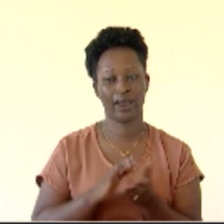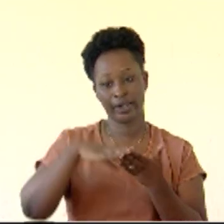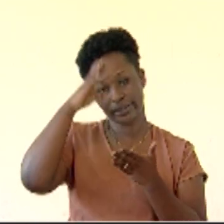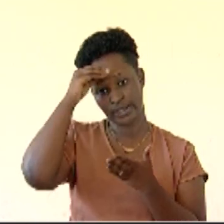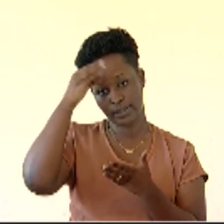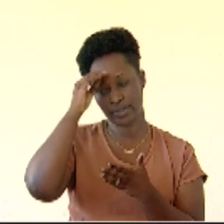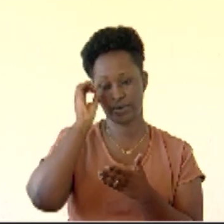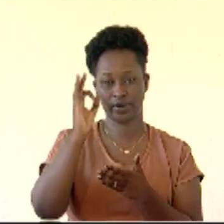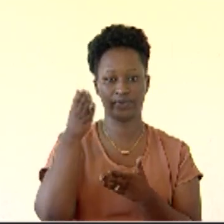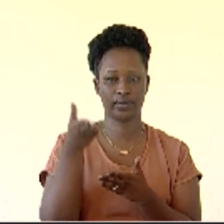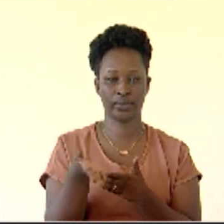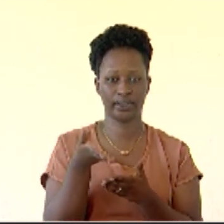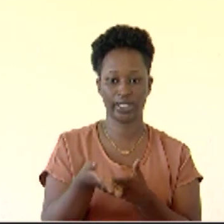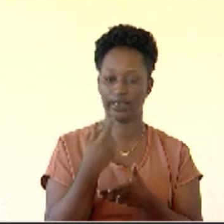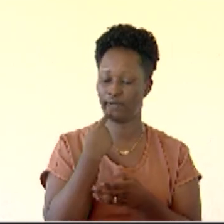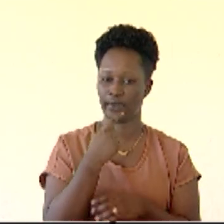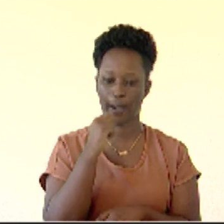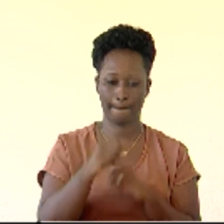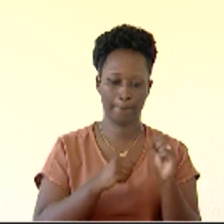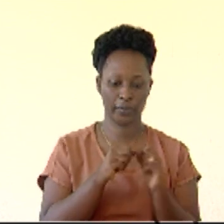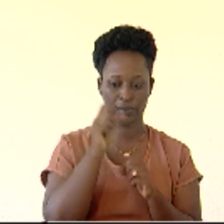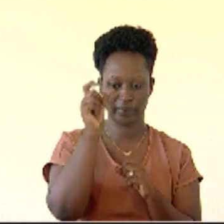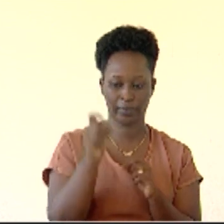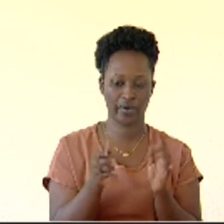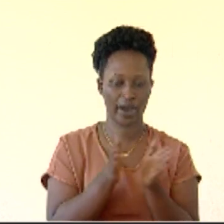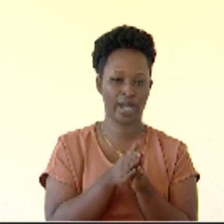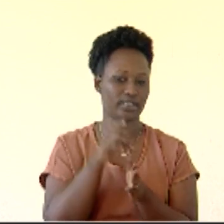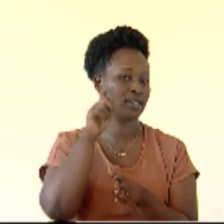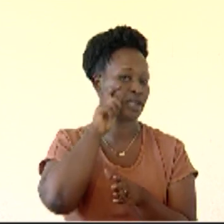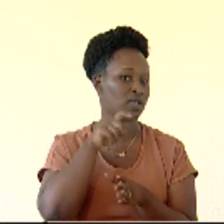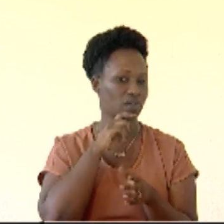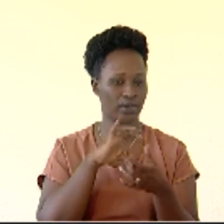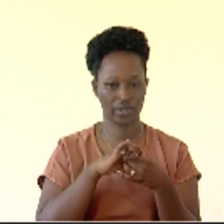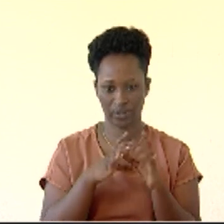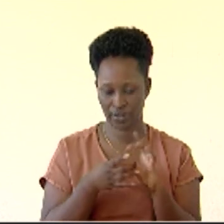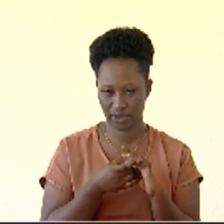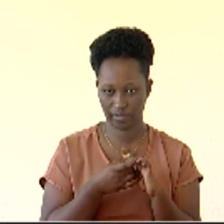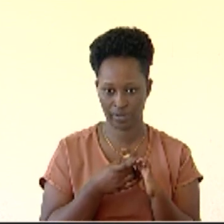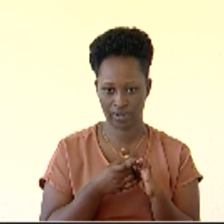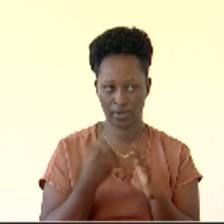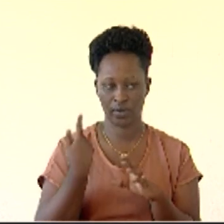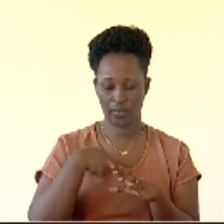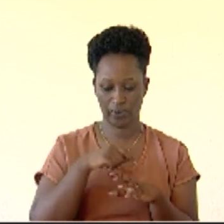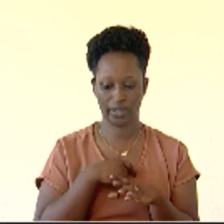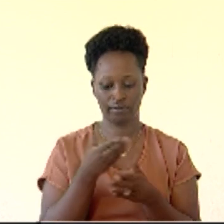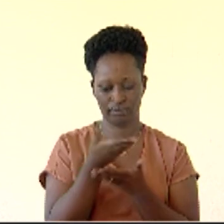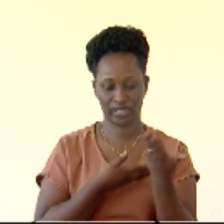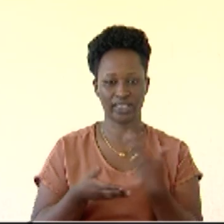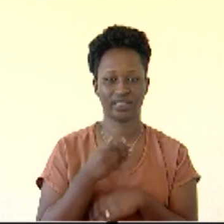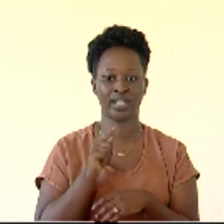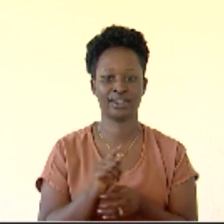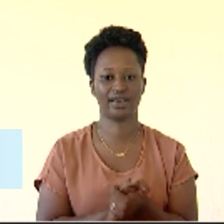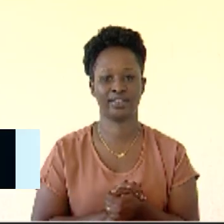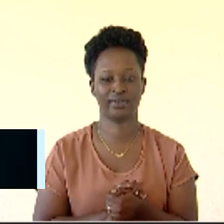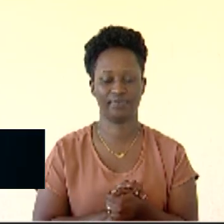today is concerning about people and sexual relationships. So we're going to go through that and we discuss it.